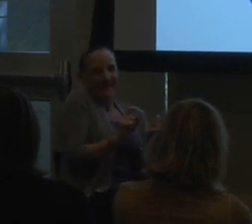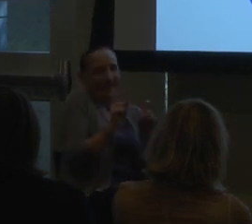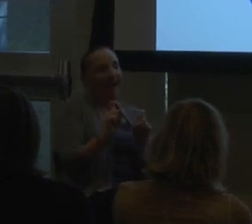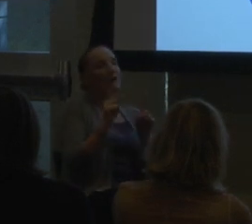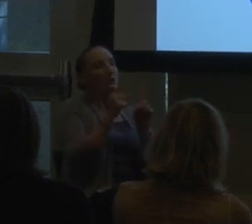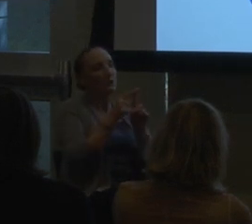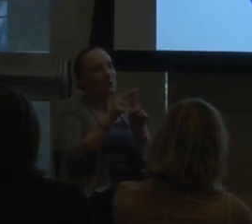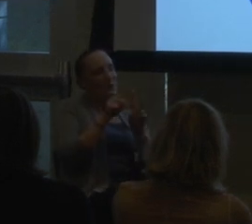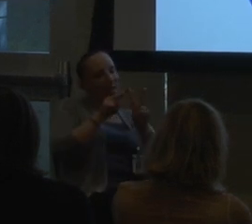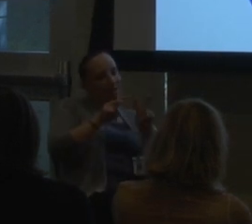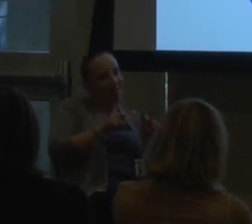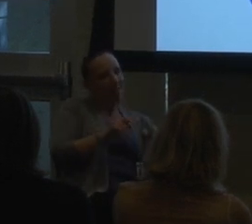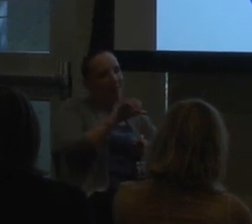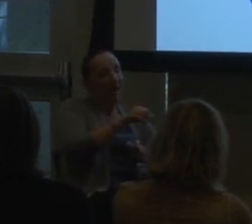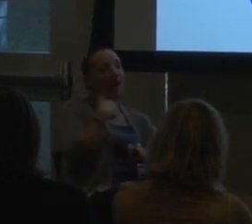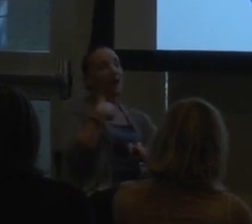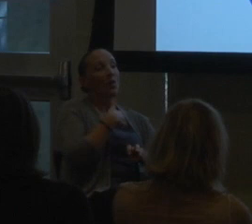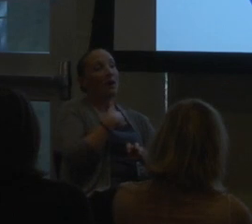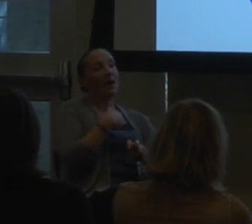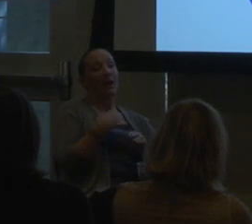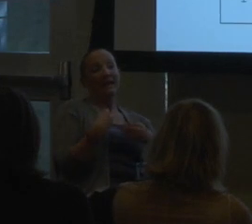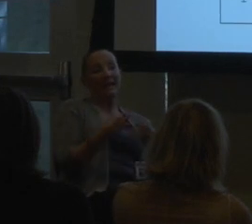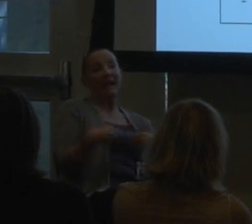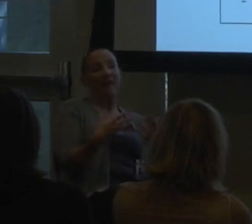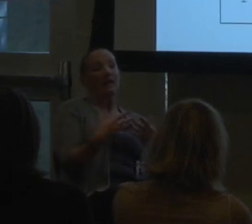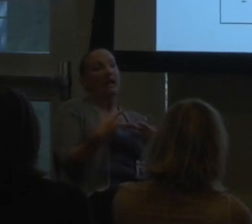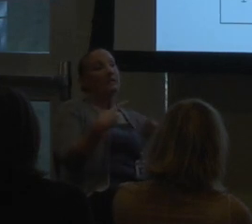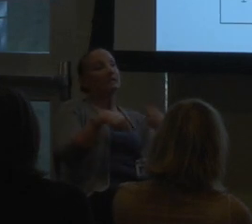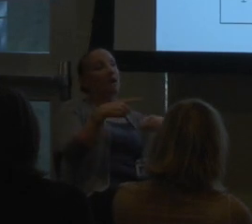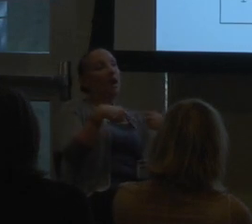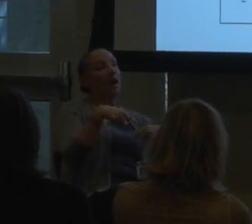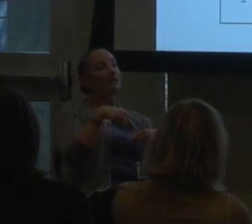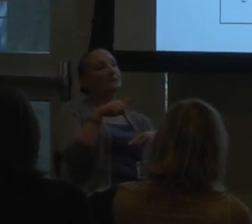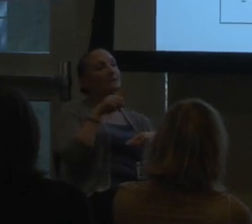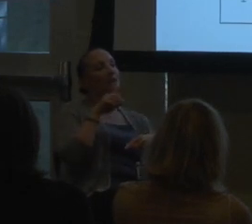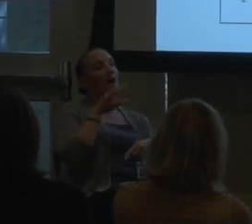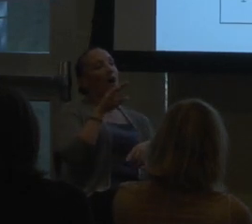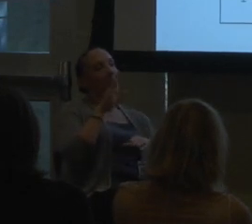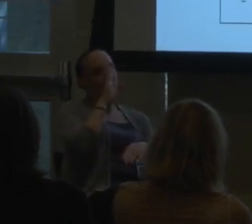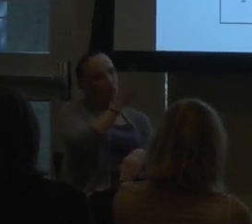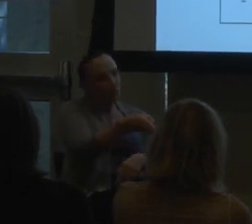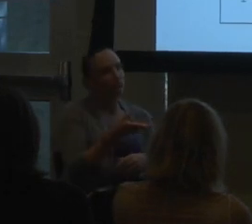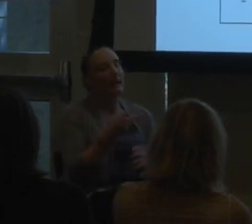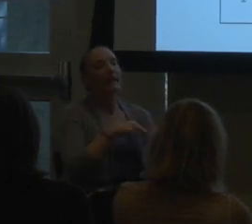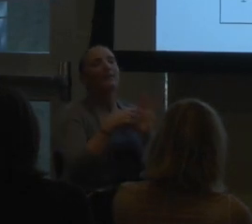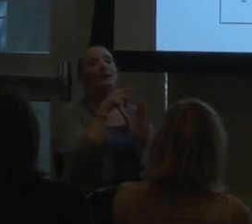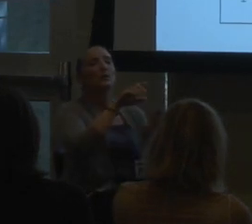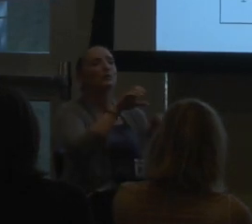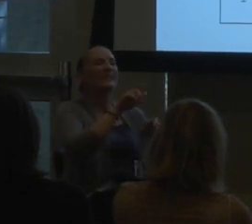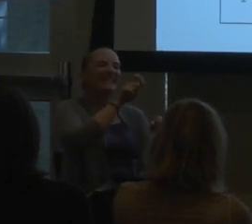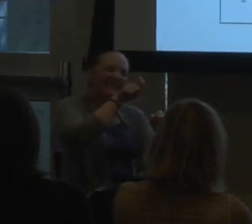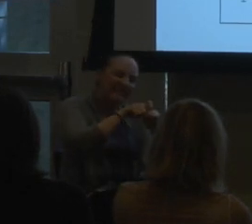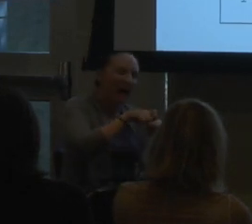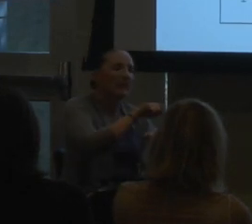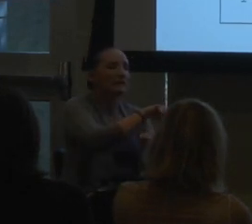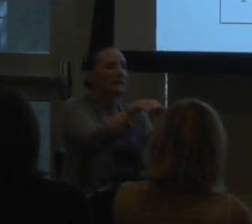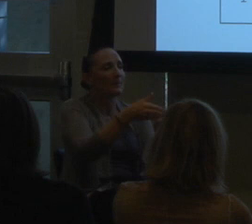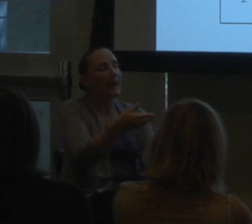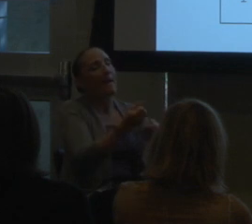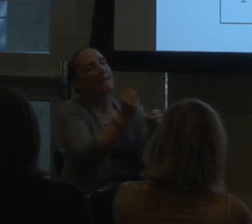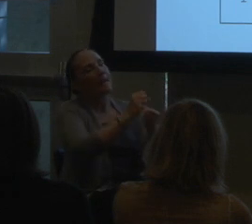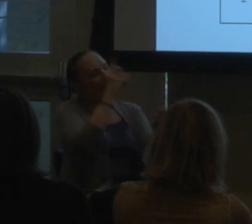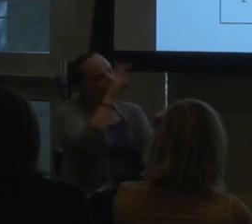of look at that by presenting signs overtly. So this is, you're doing the exact same task, making the